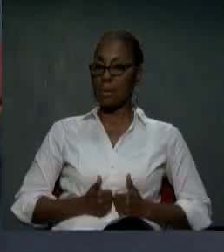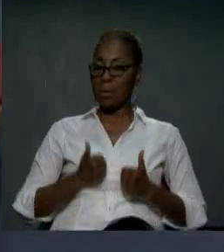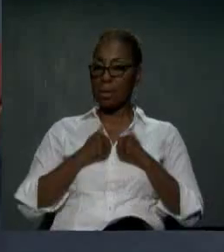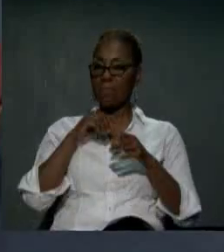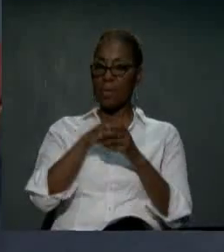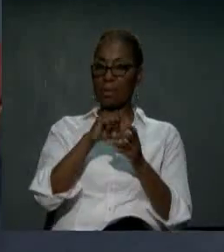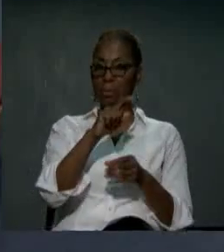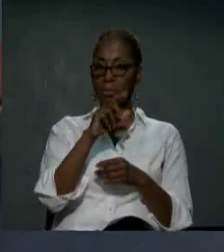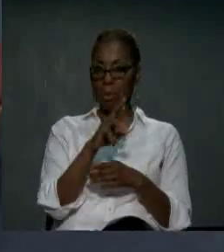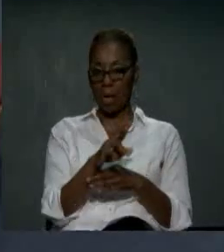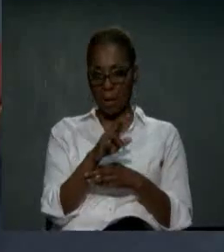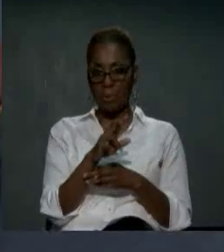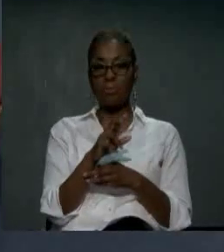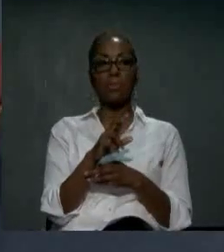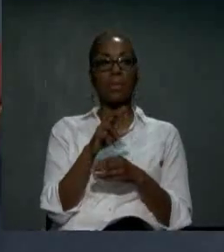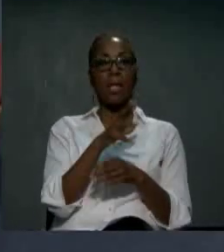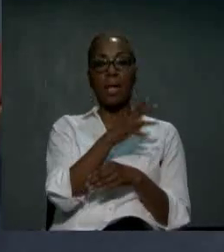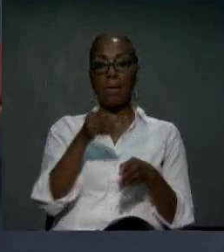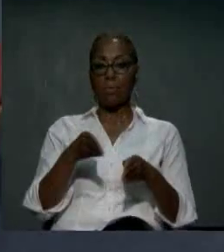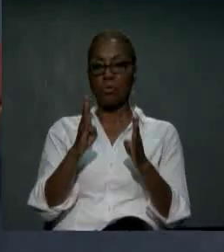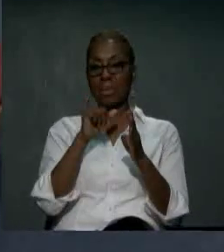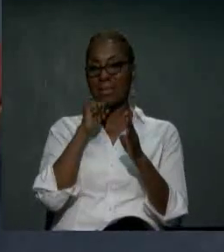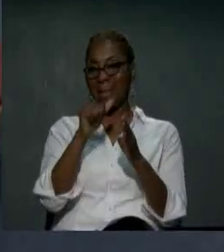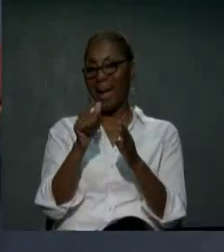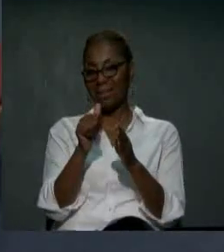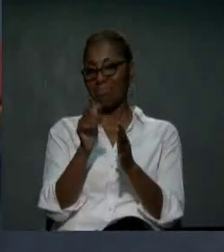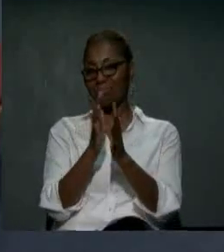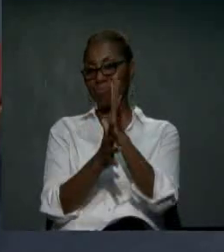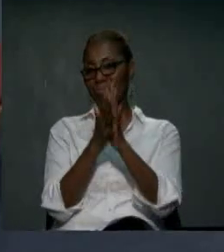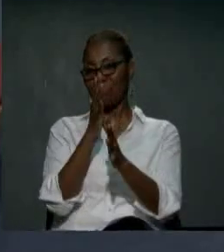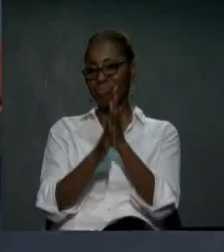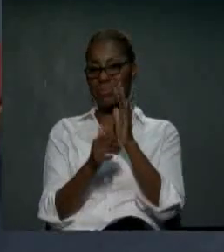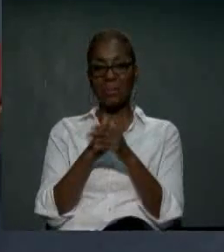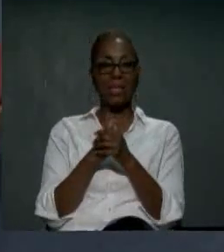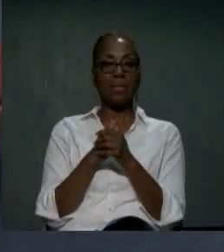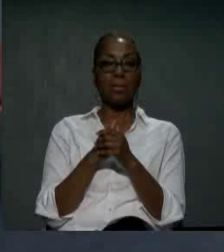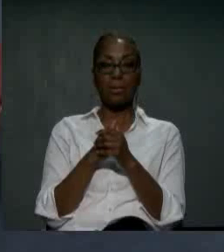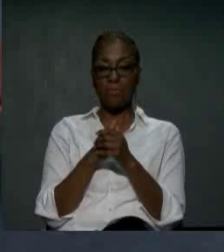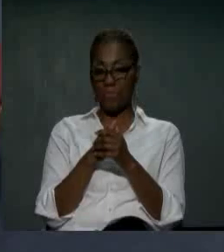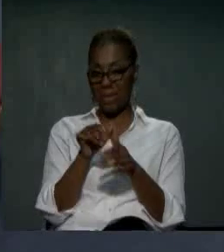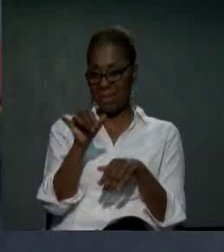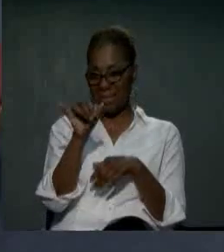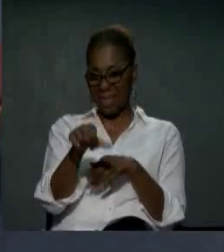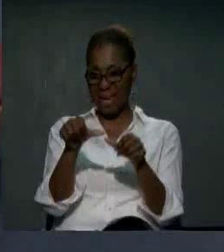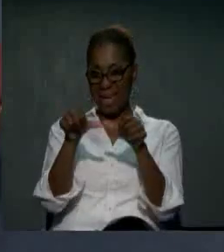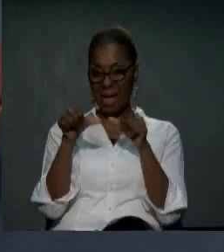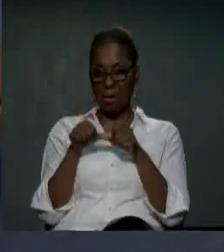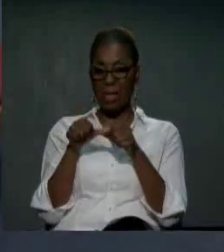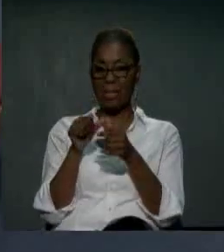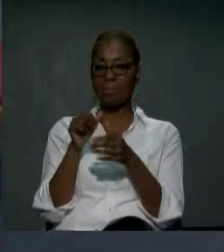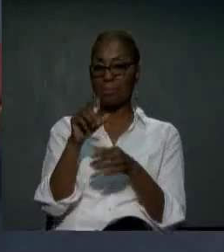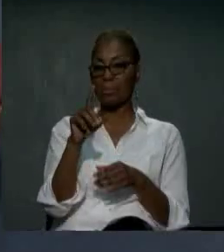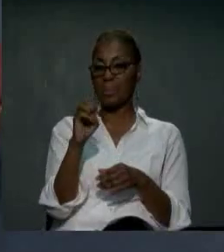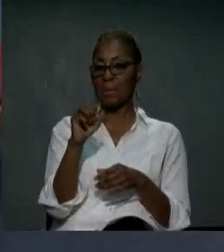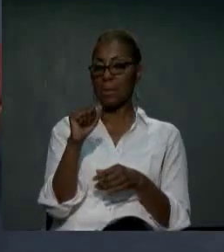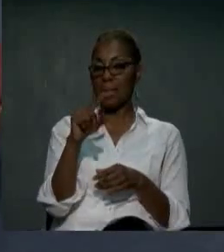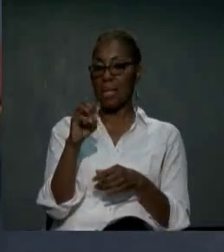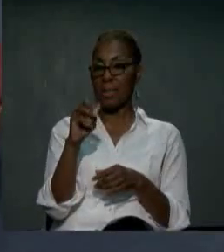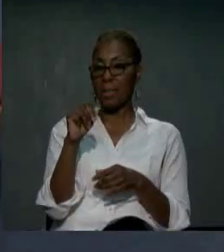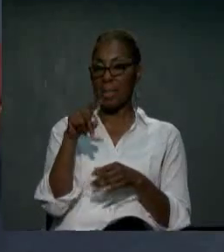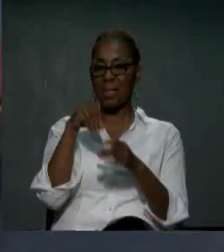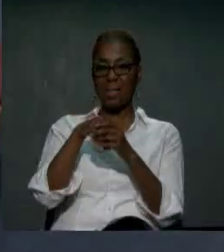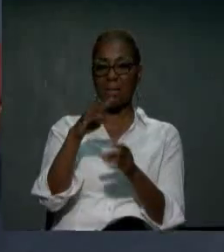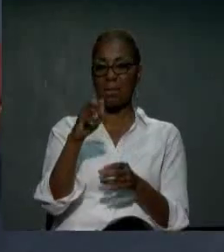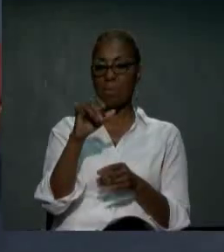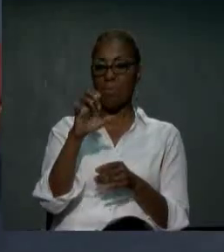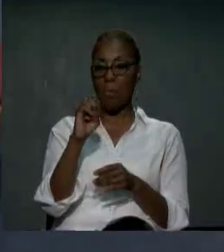the site is somewhat remote and the streets are not well traveled. He states Stannis and Wilder Streets are dead-end streets into Bull Park, which is a